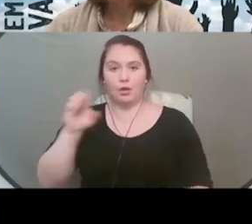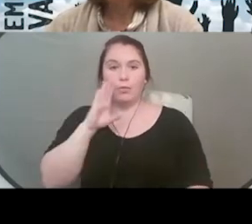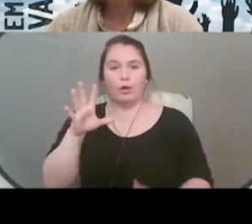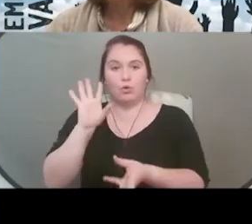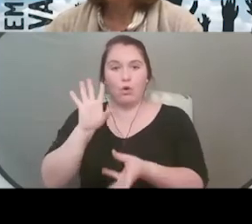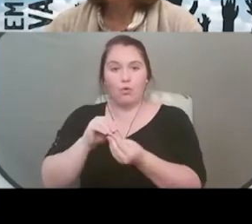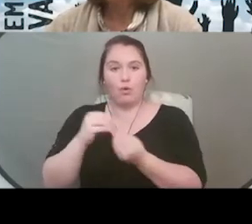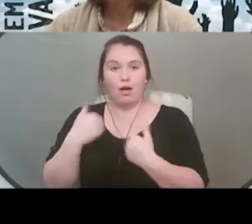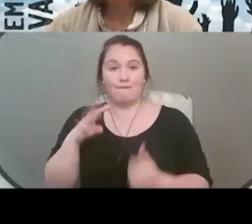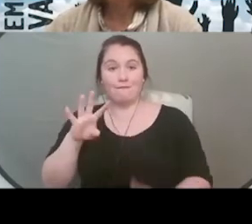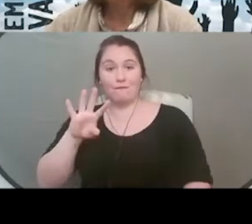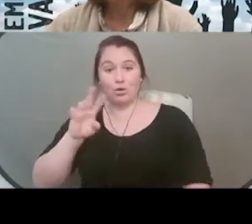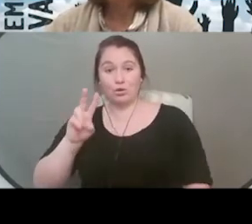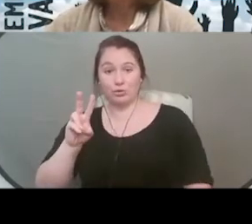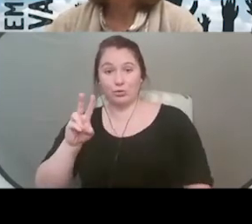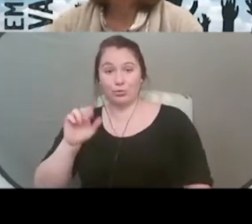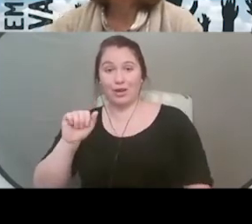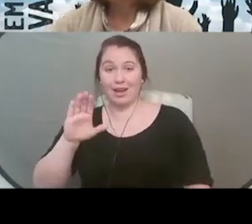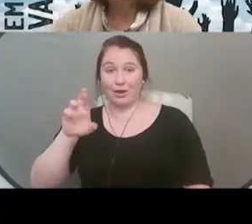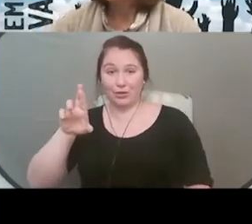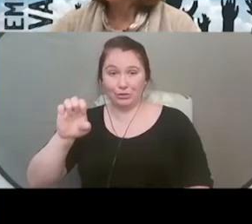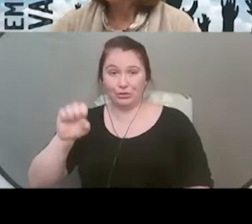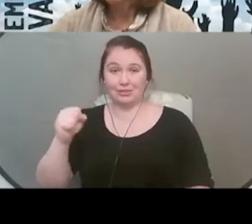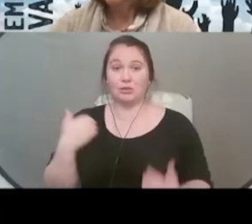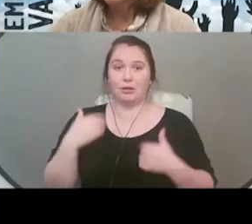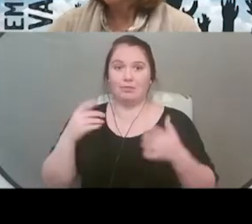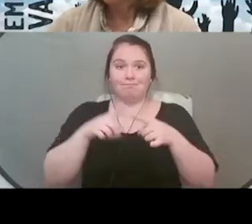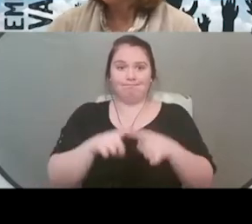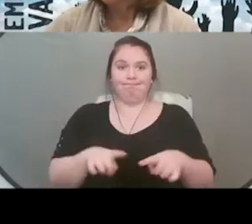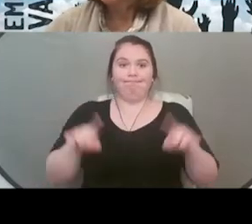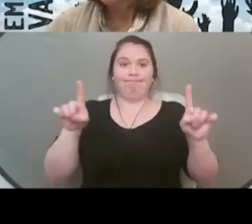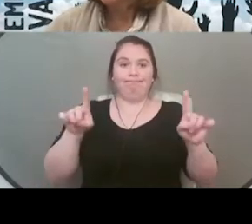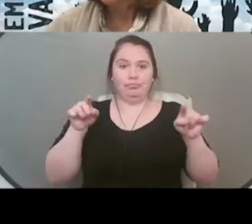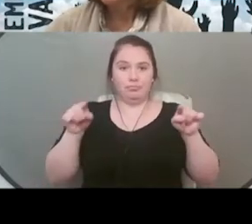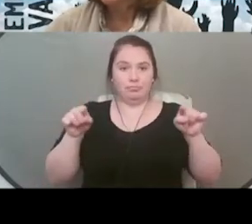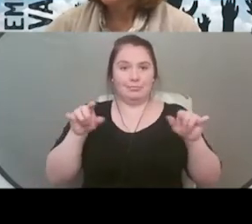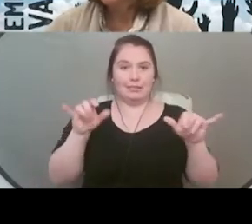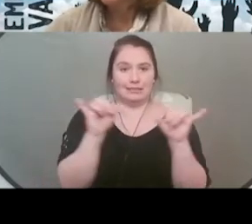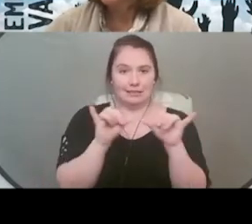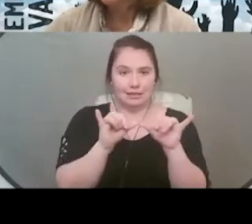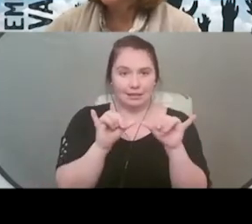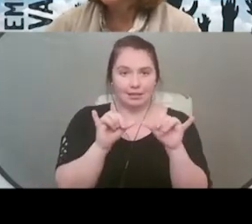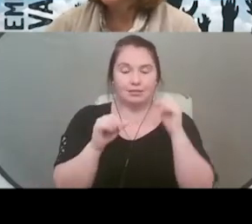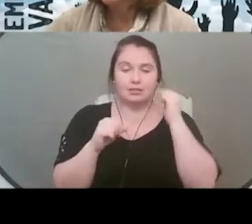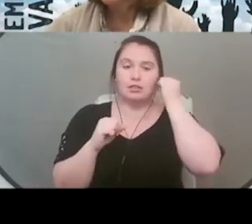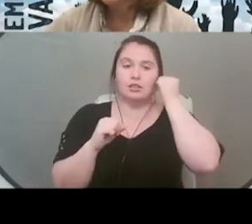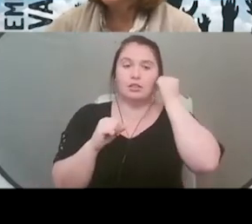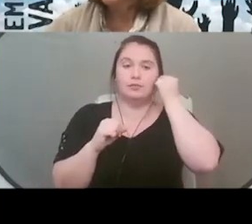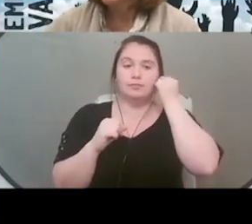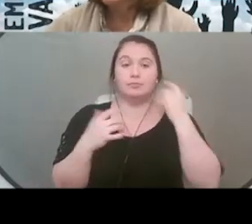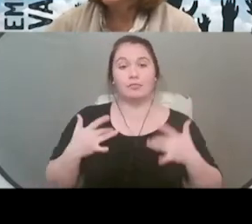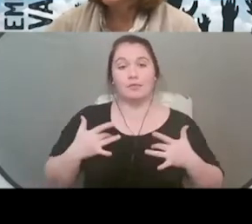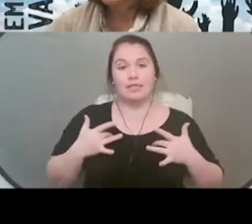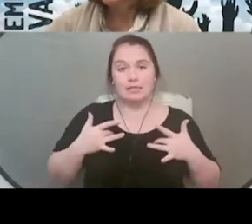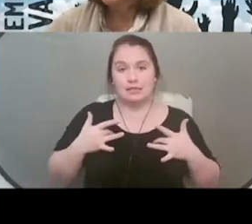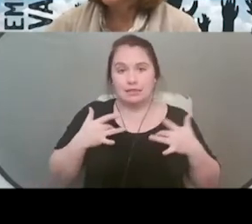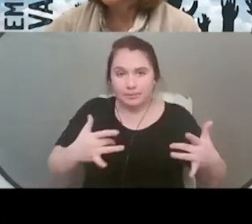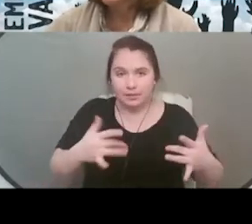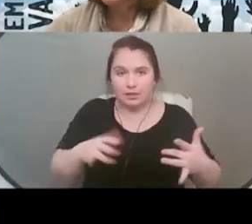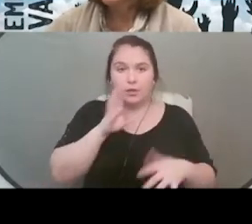42 acres. So there's a big difference in sizes of the properties. Typically, you would see a